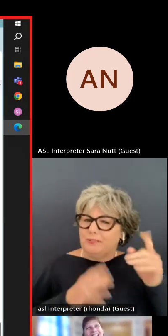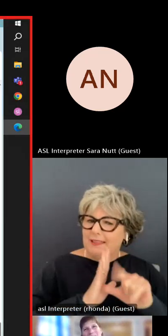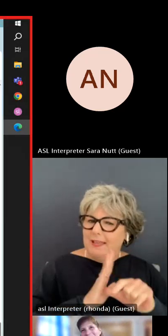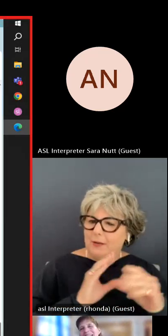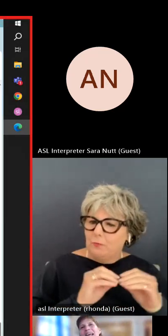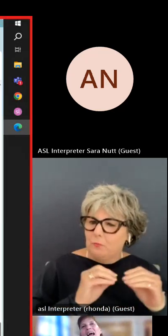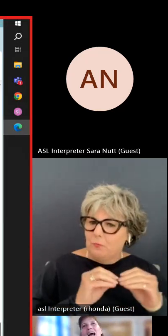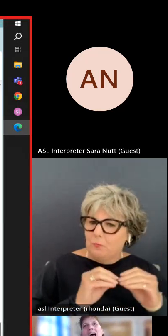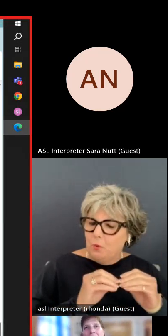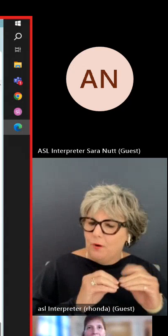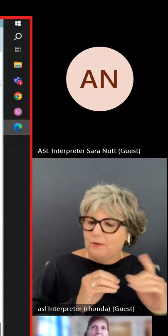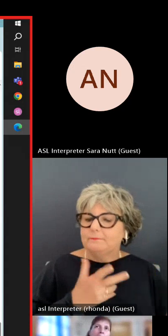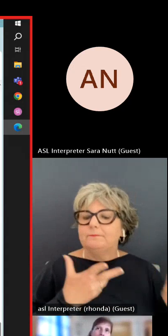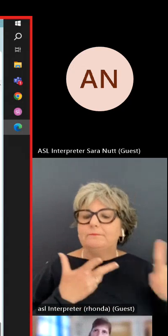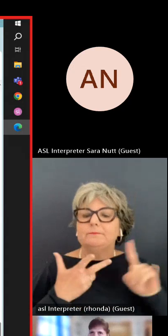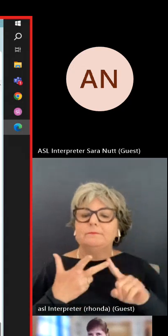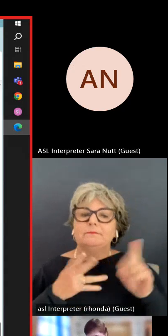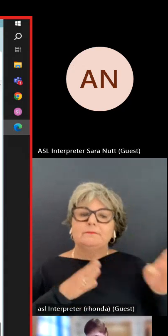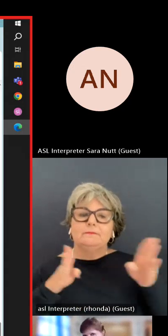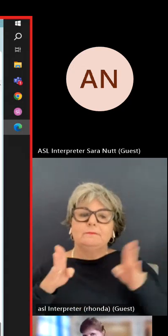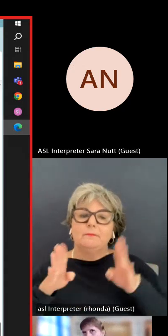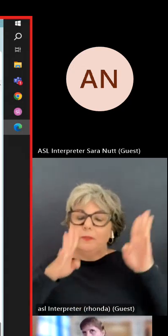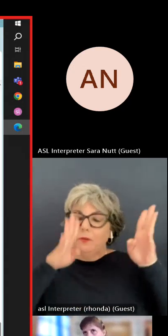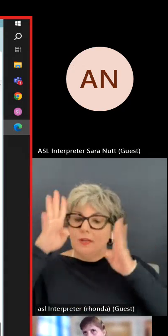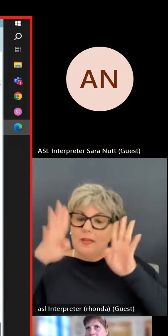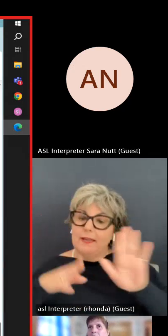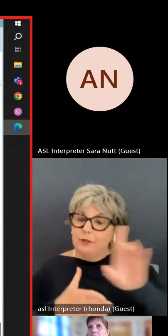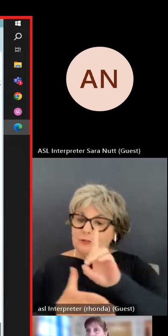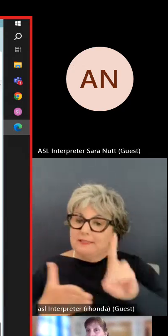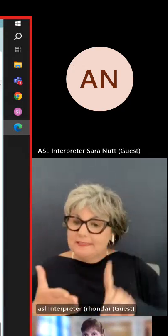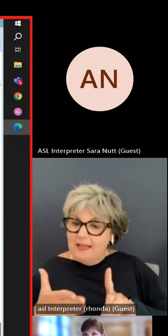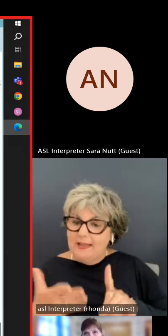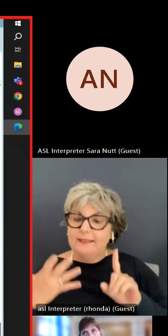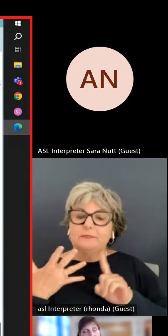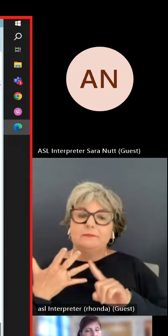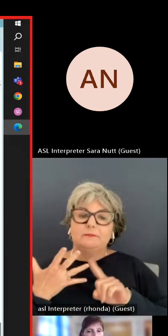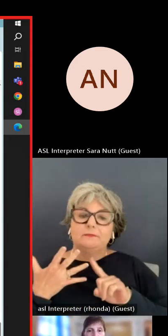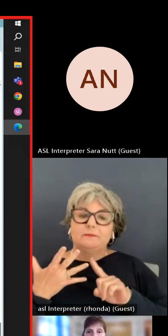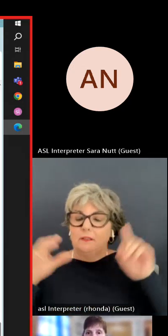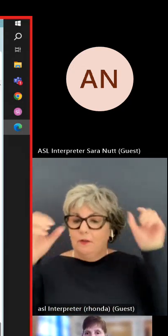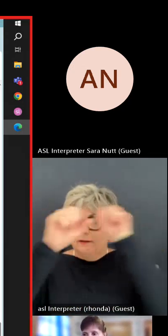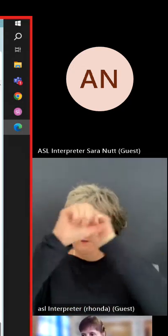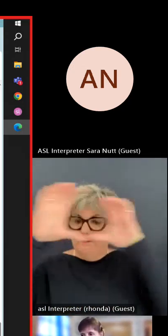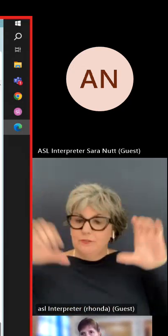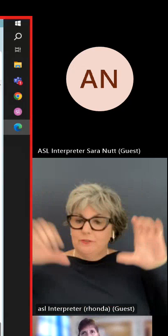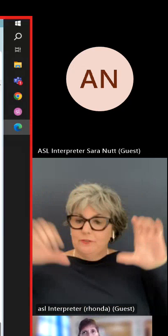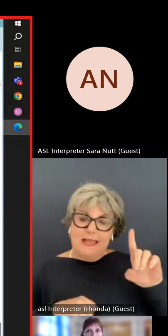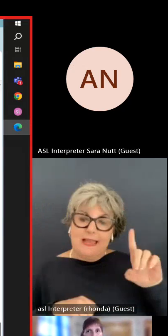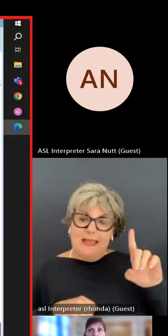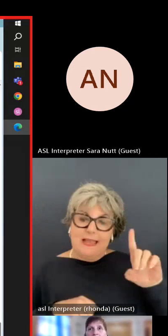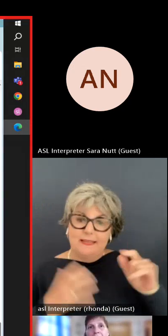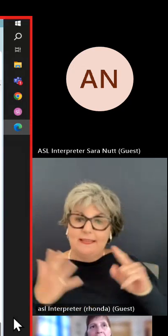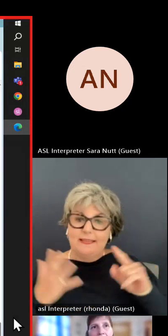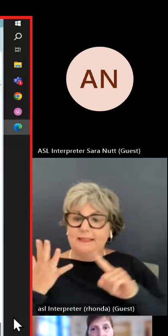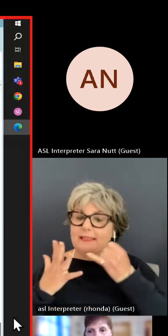in a little bit. Then we'll create your design, we'll visualize your data, and finally tell your